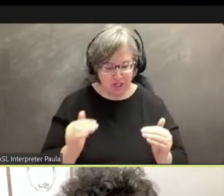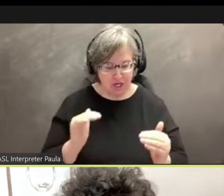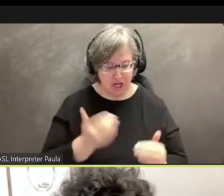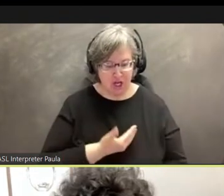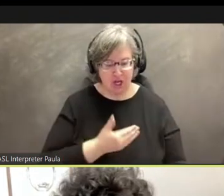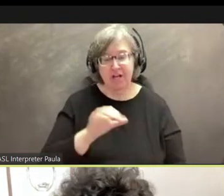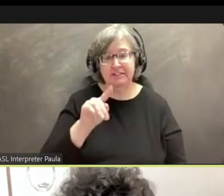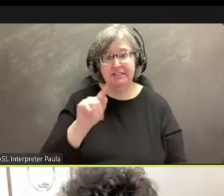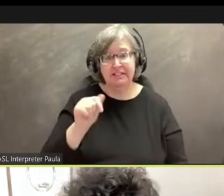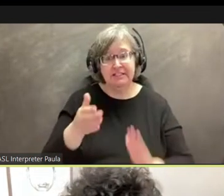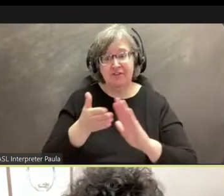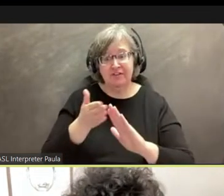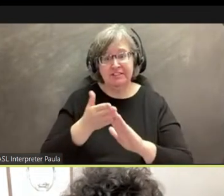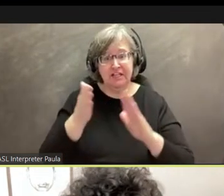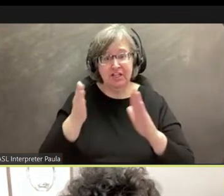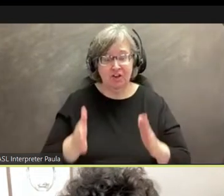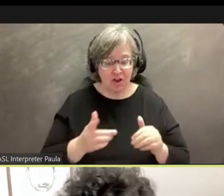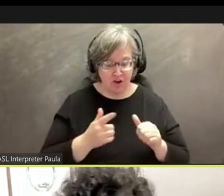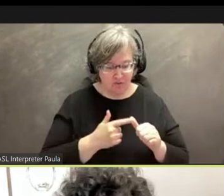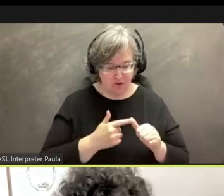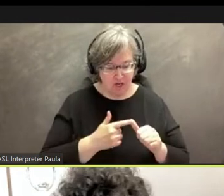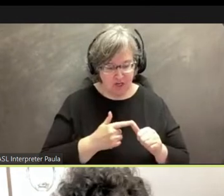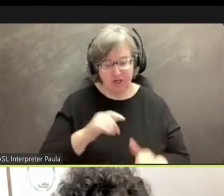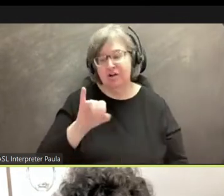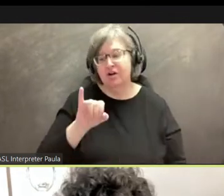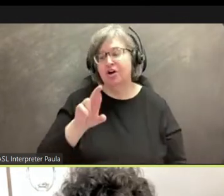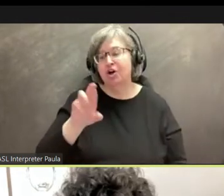CTA facilitators. First, we have Irma.